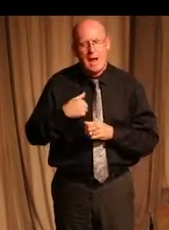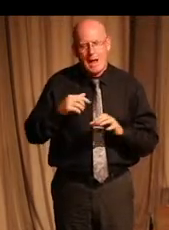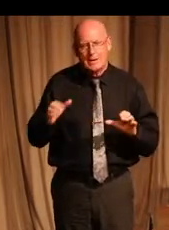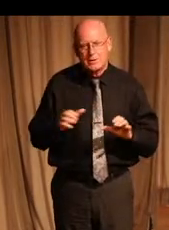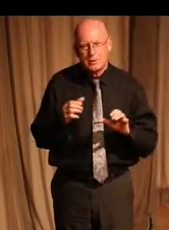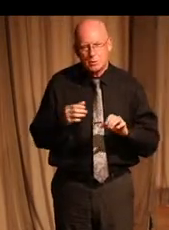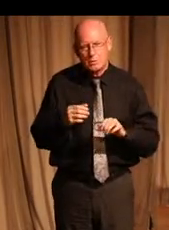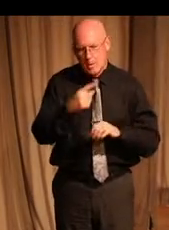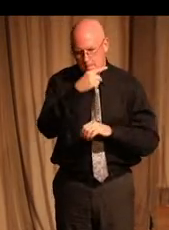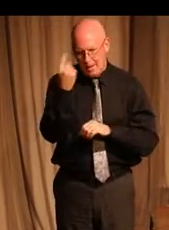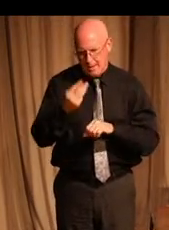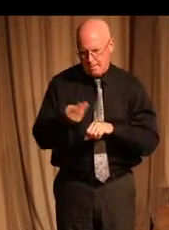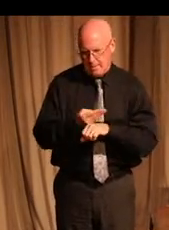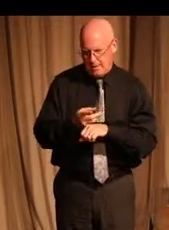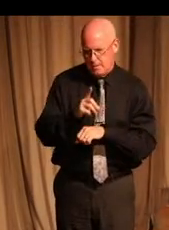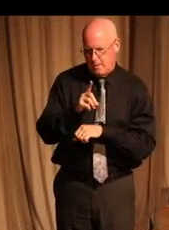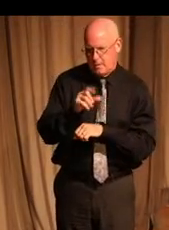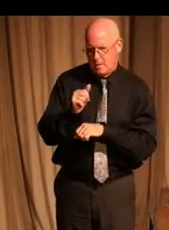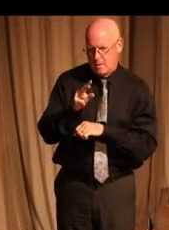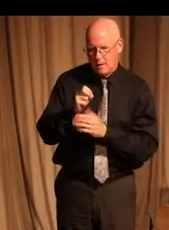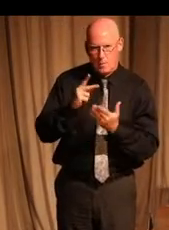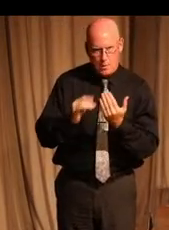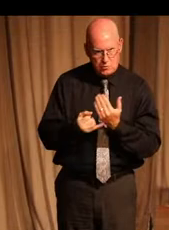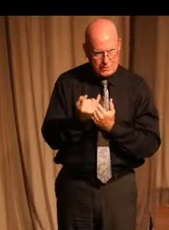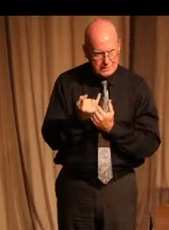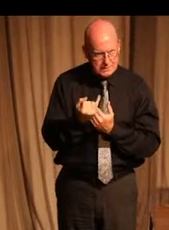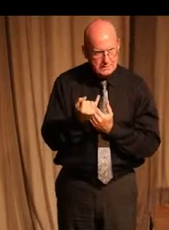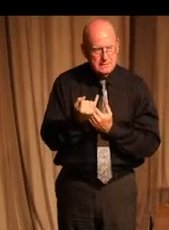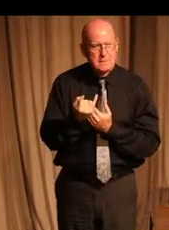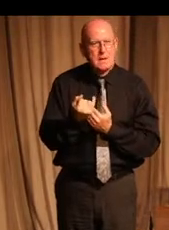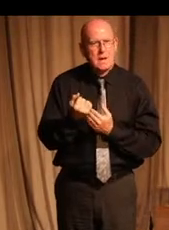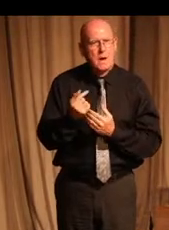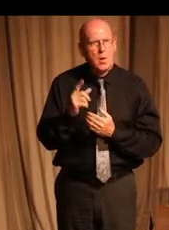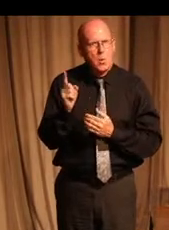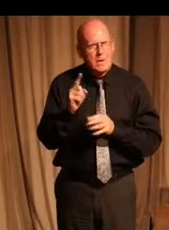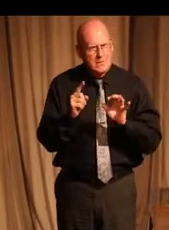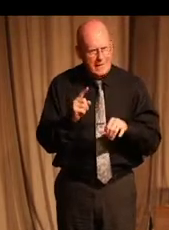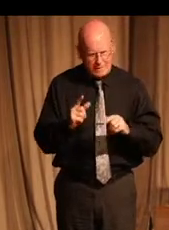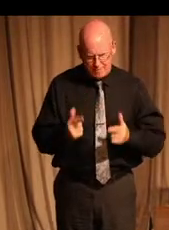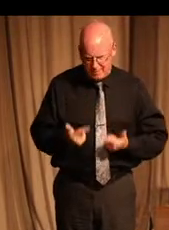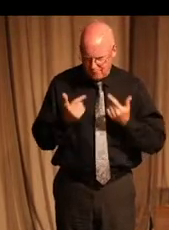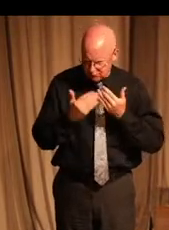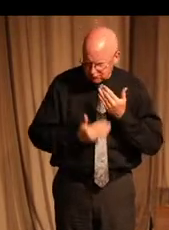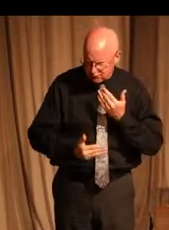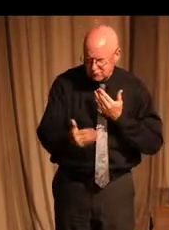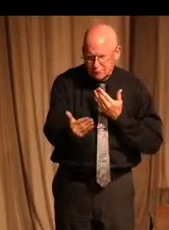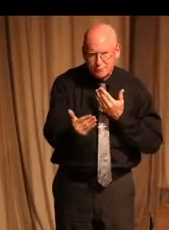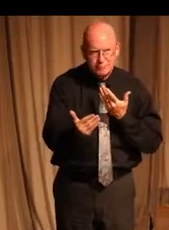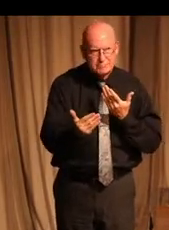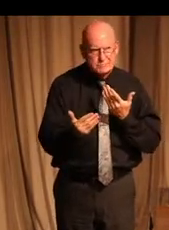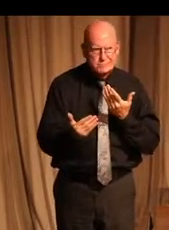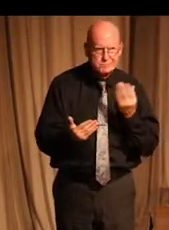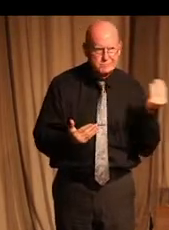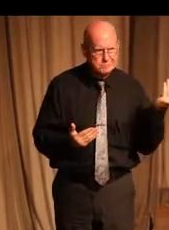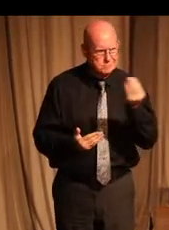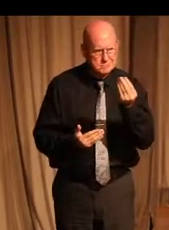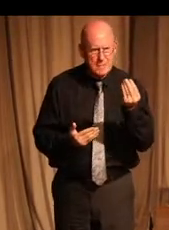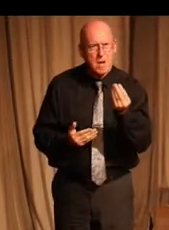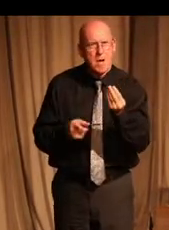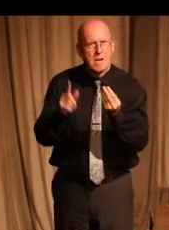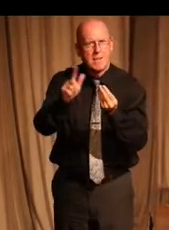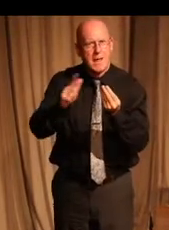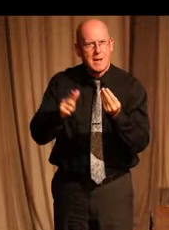Black Miami Dade project and the things that I make, I'm like, where does that live, like, you know, eventually? And I'm like, maybe the